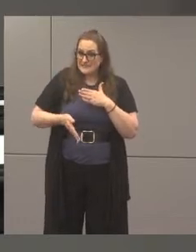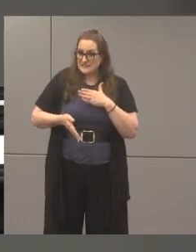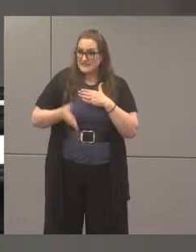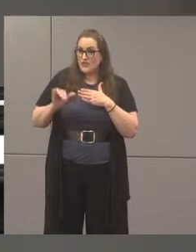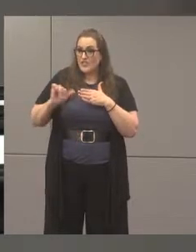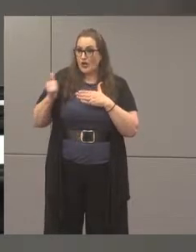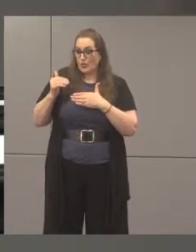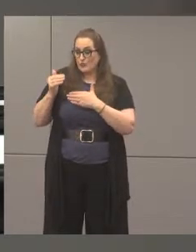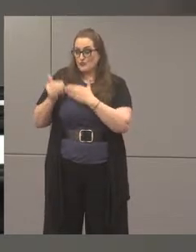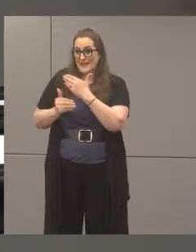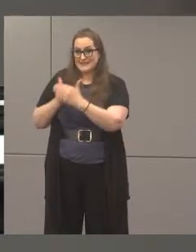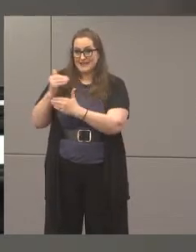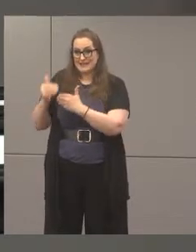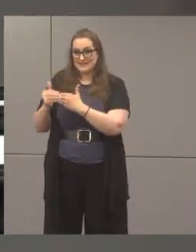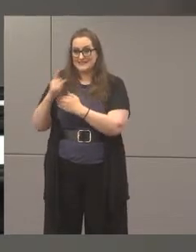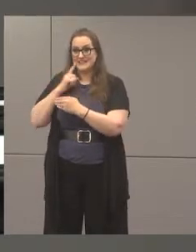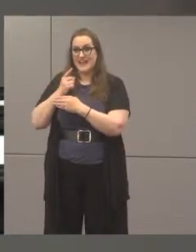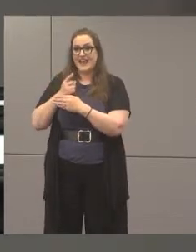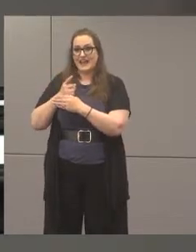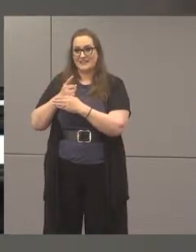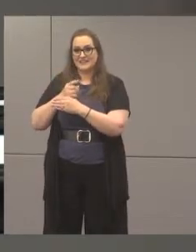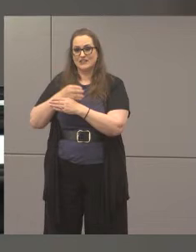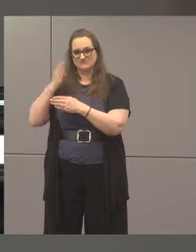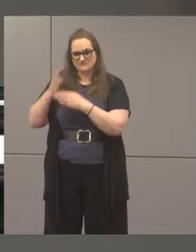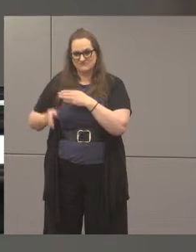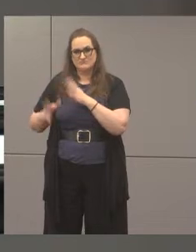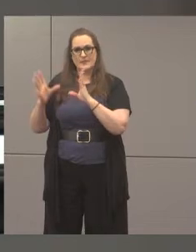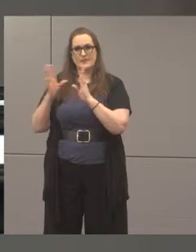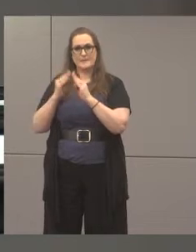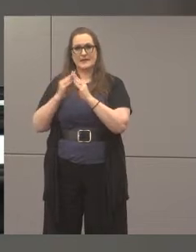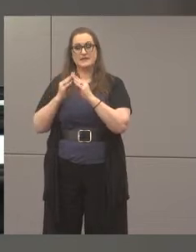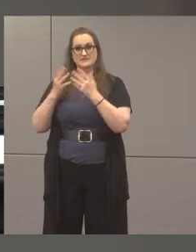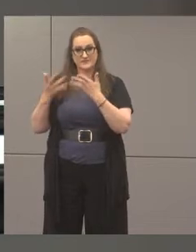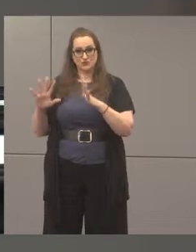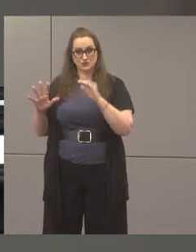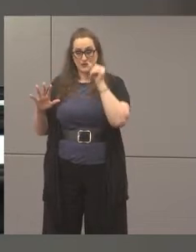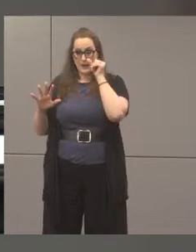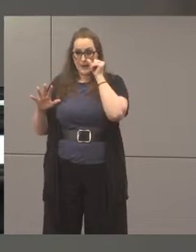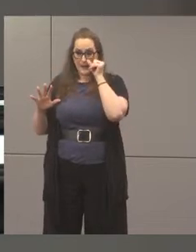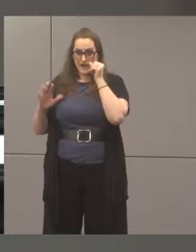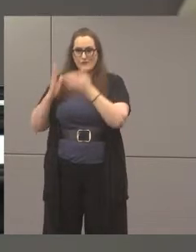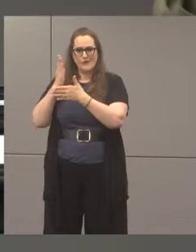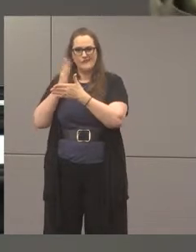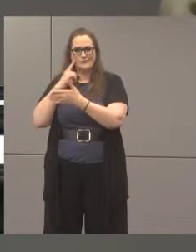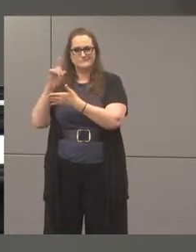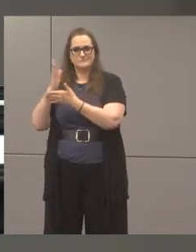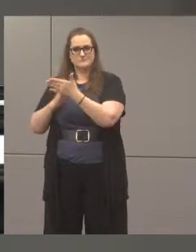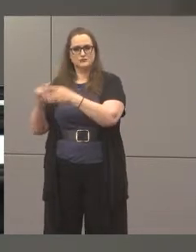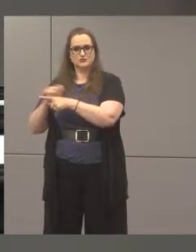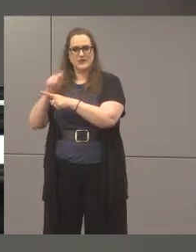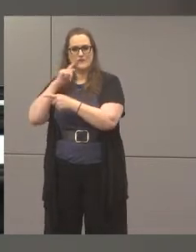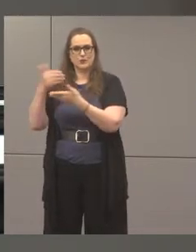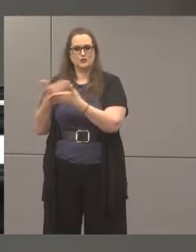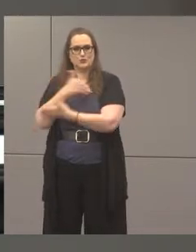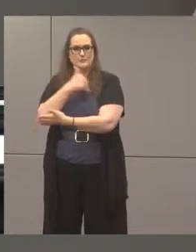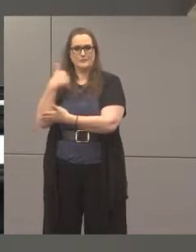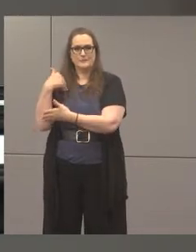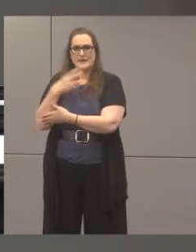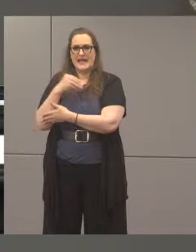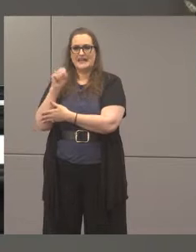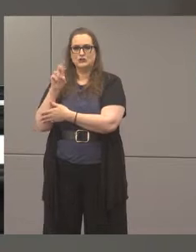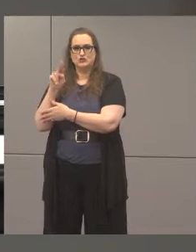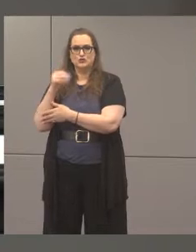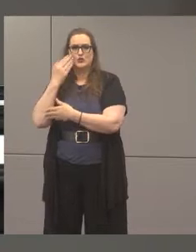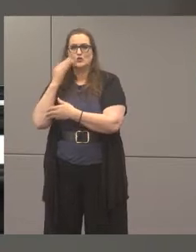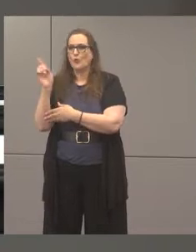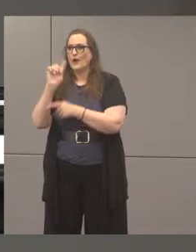other process and adjourn the meeting for part of the training, so the new members and Sue know